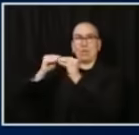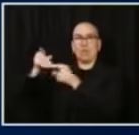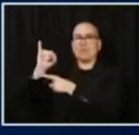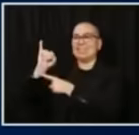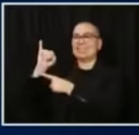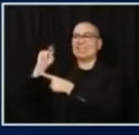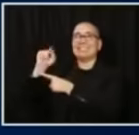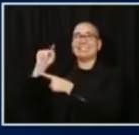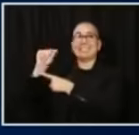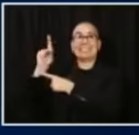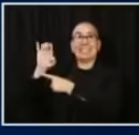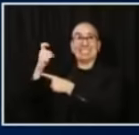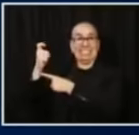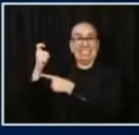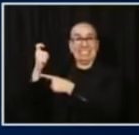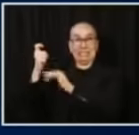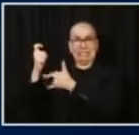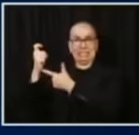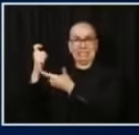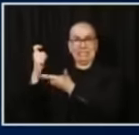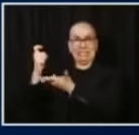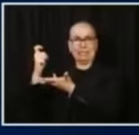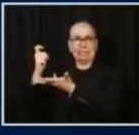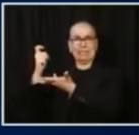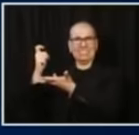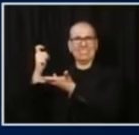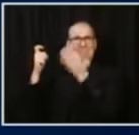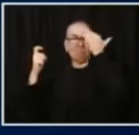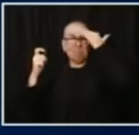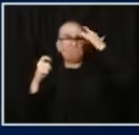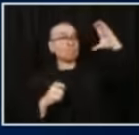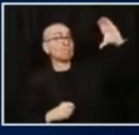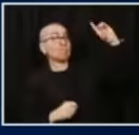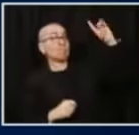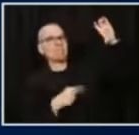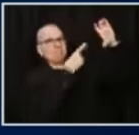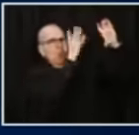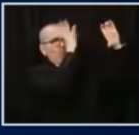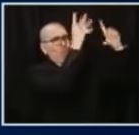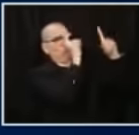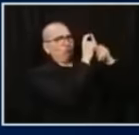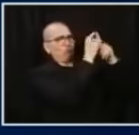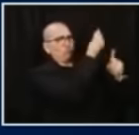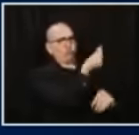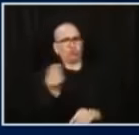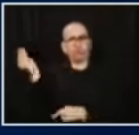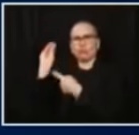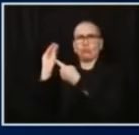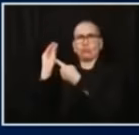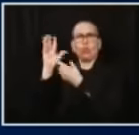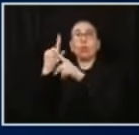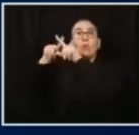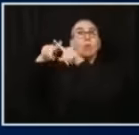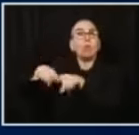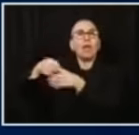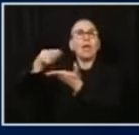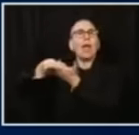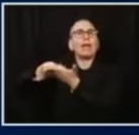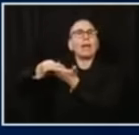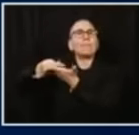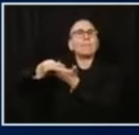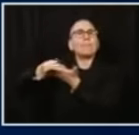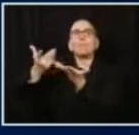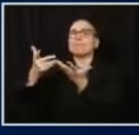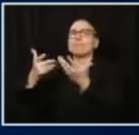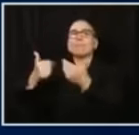at 15 census tract variables, such as income, employment, type of housing, whether or not people have